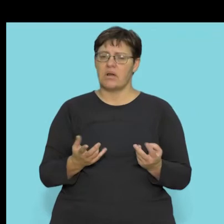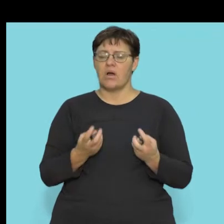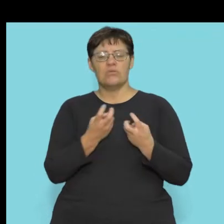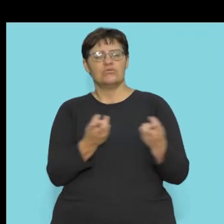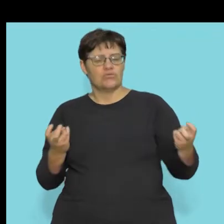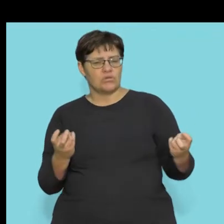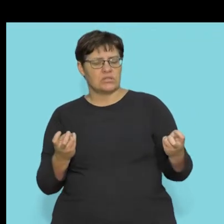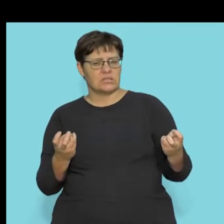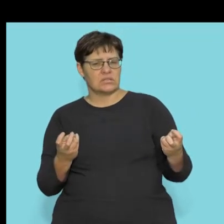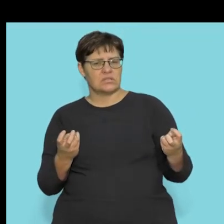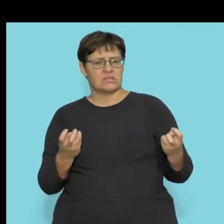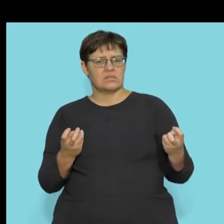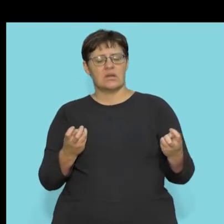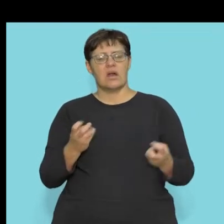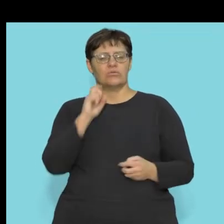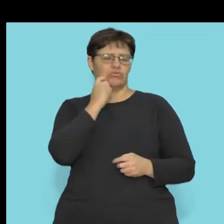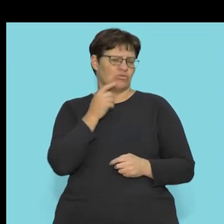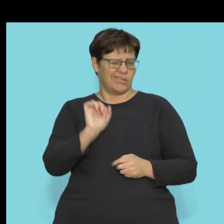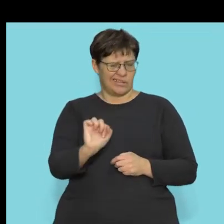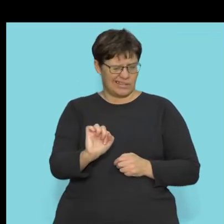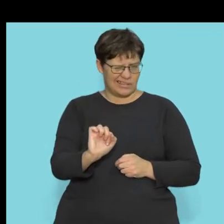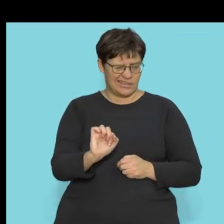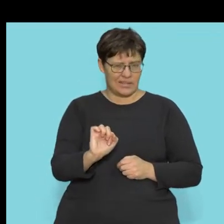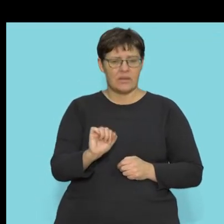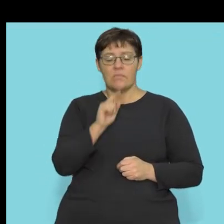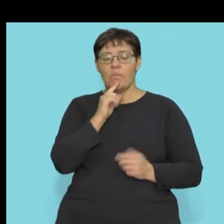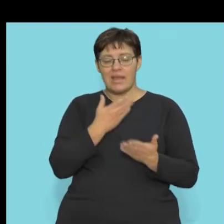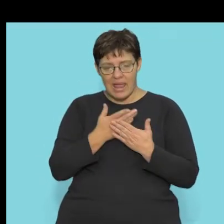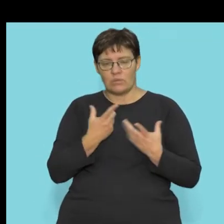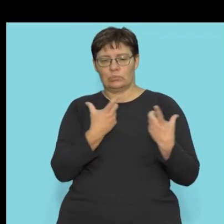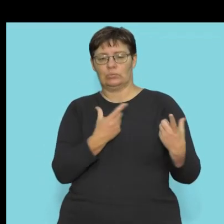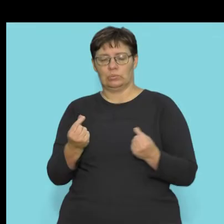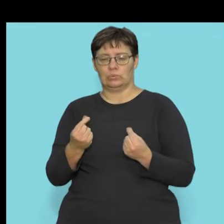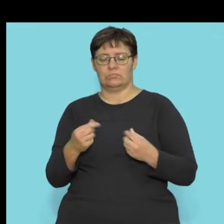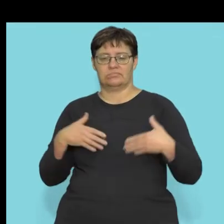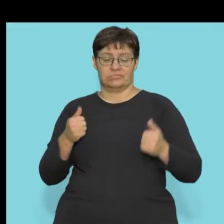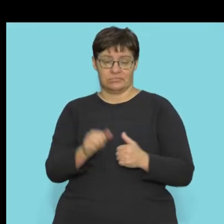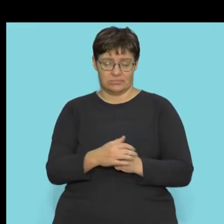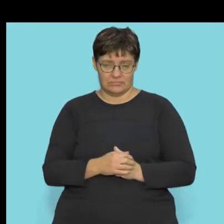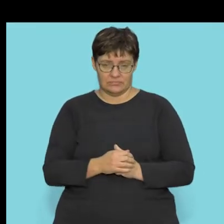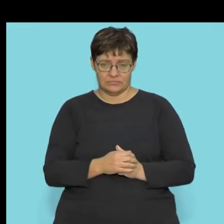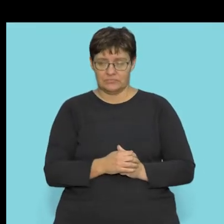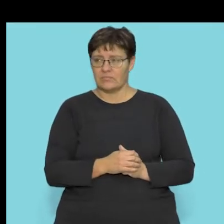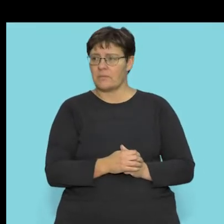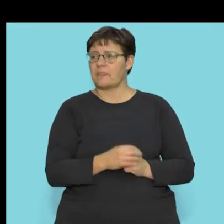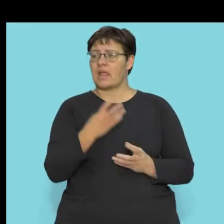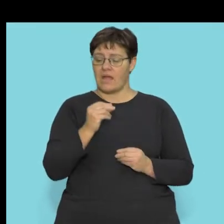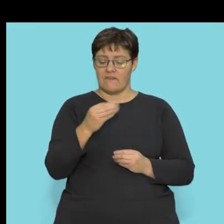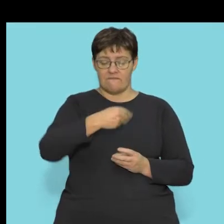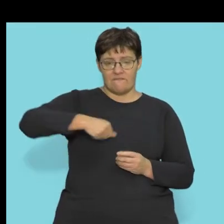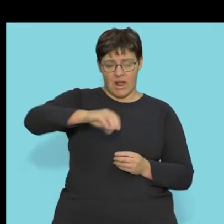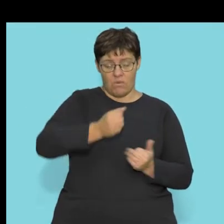source of glucose? So the yeast cells require a source of glucose to be able to carry out cellular respiration. If we look at